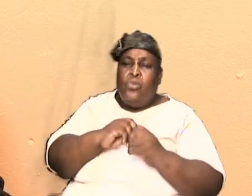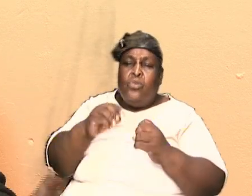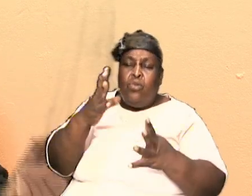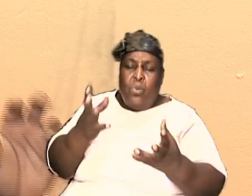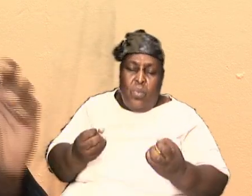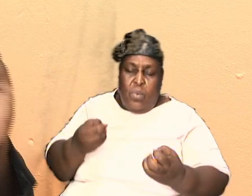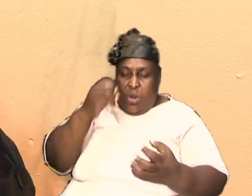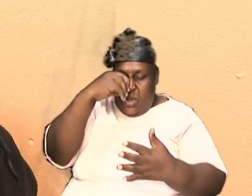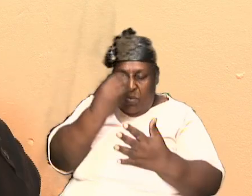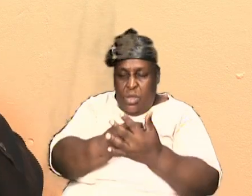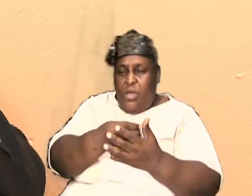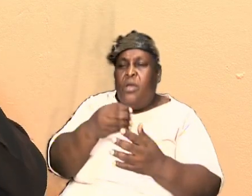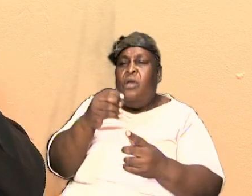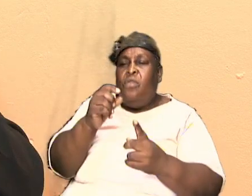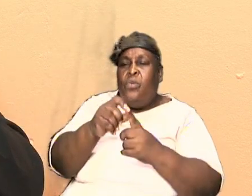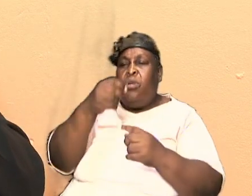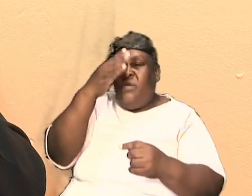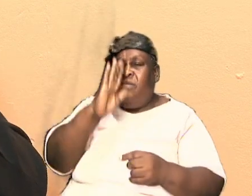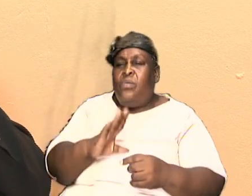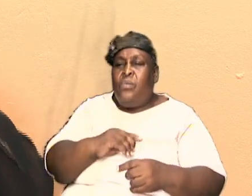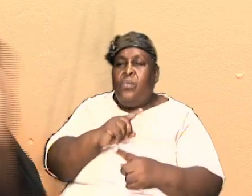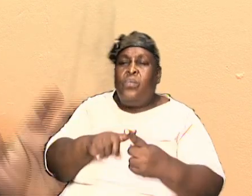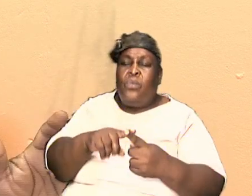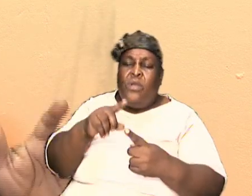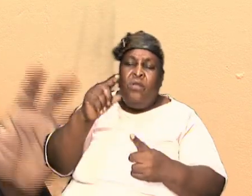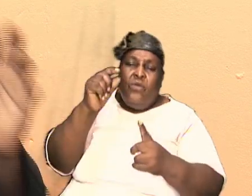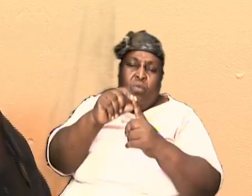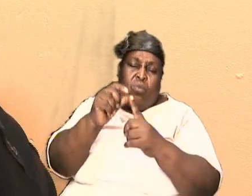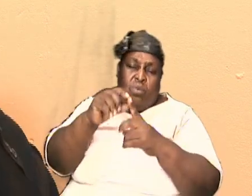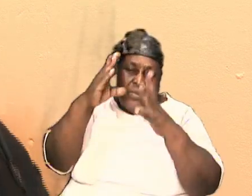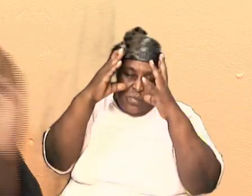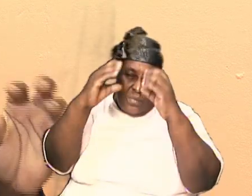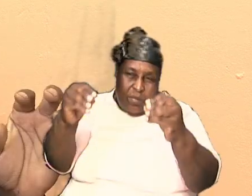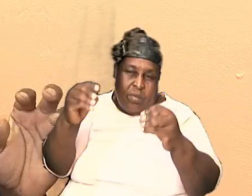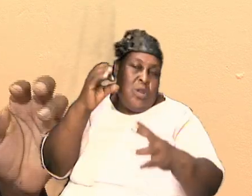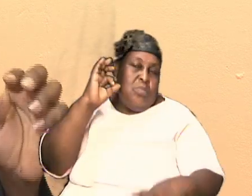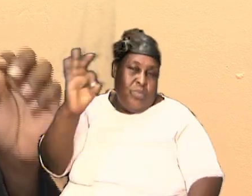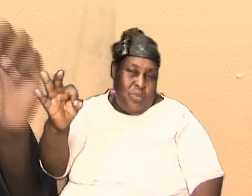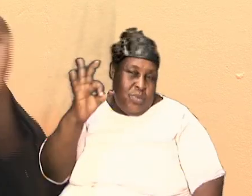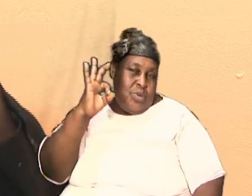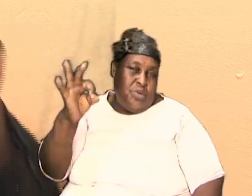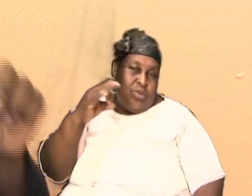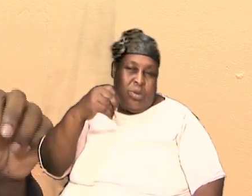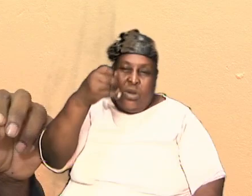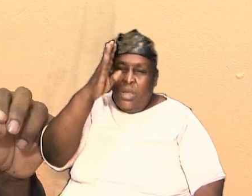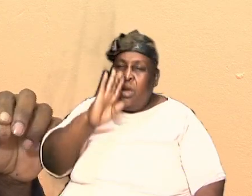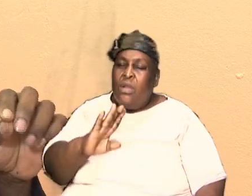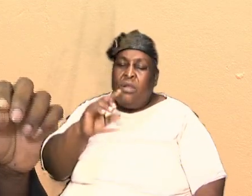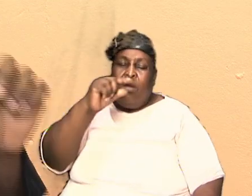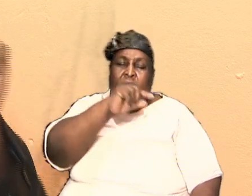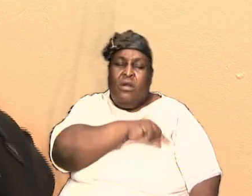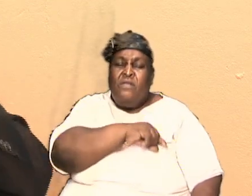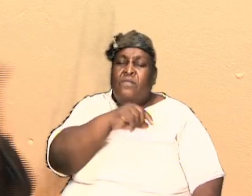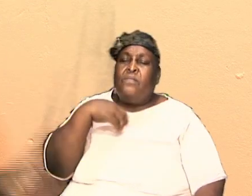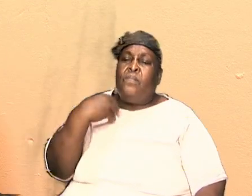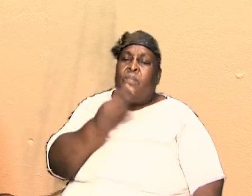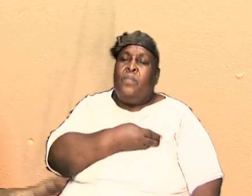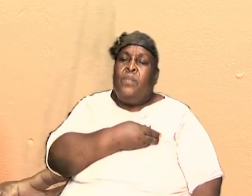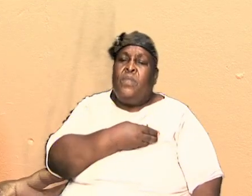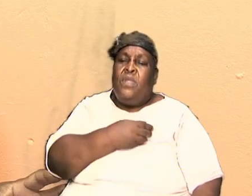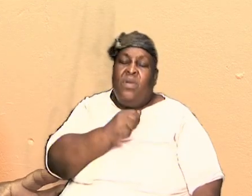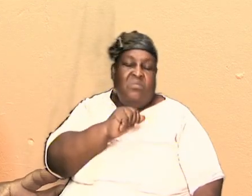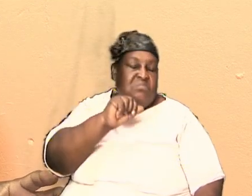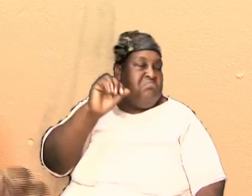of the Lord when the word is being taught, when the word is preached, and let God convict us and we're